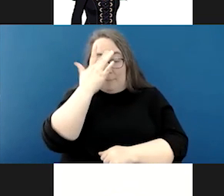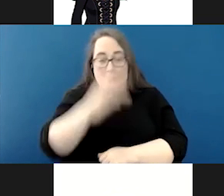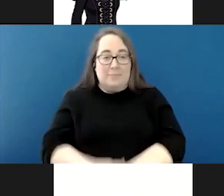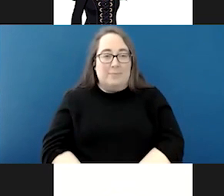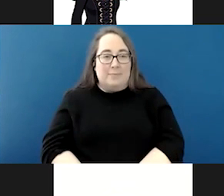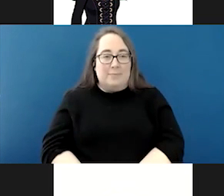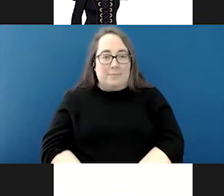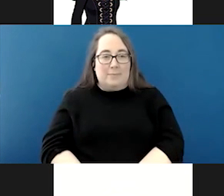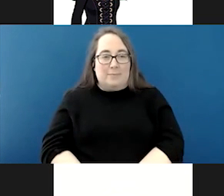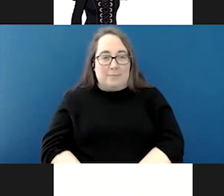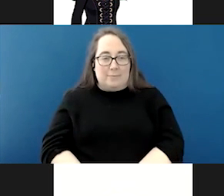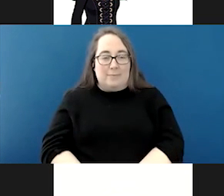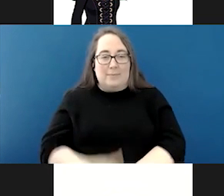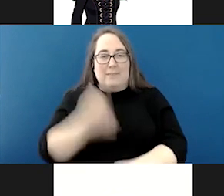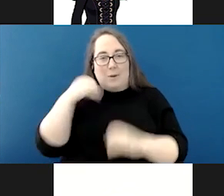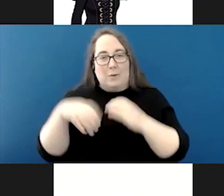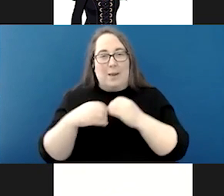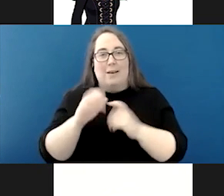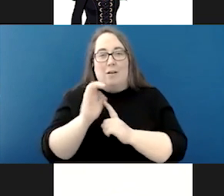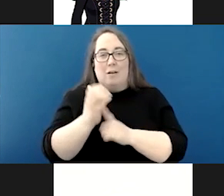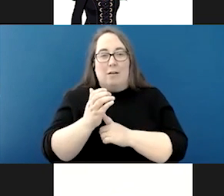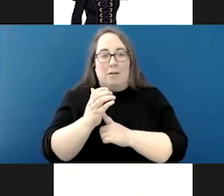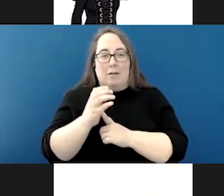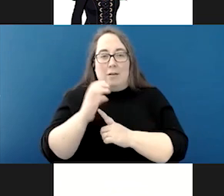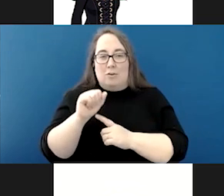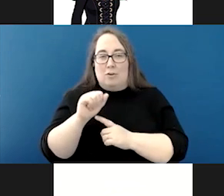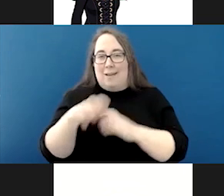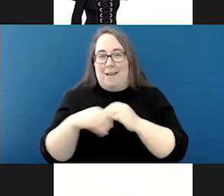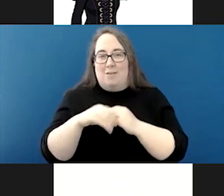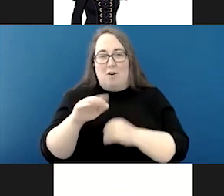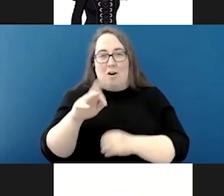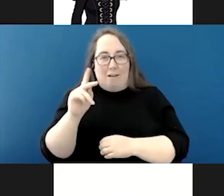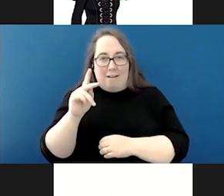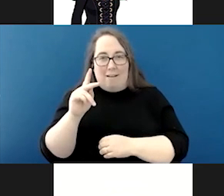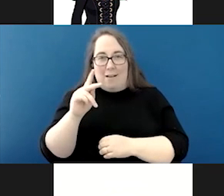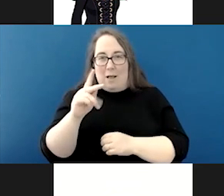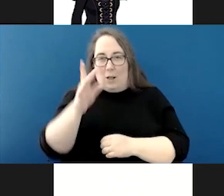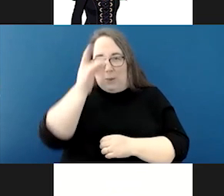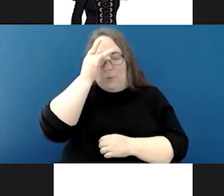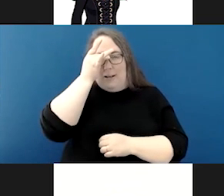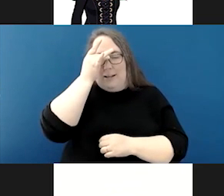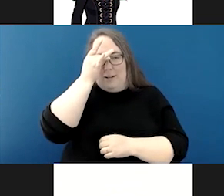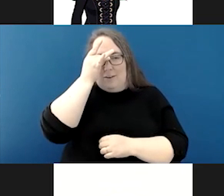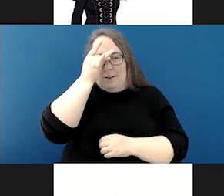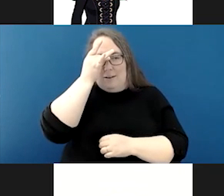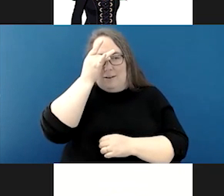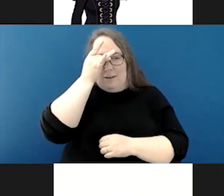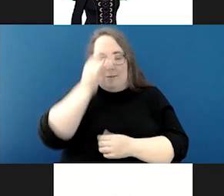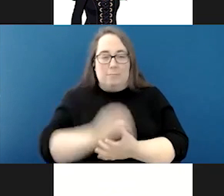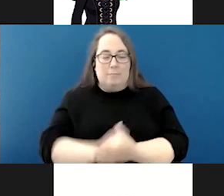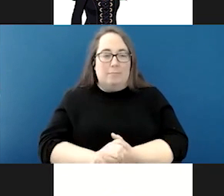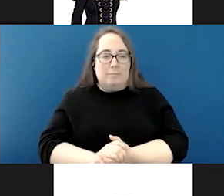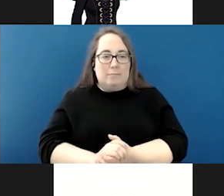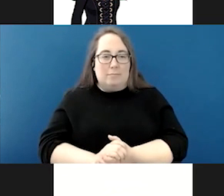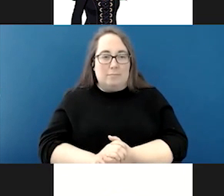add a cultural element, you could put like an ankh and just kind of glue it on here in the middle. But